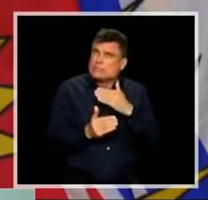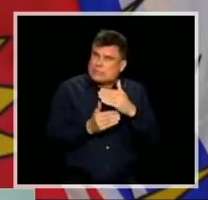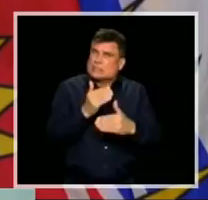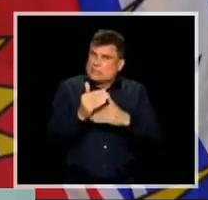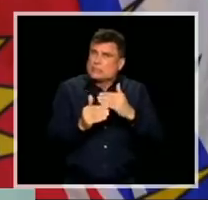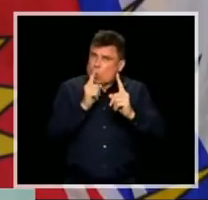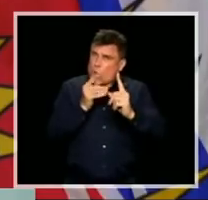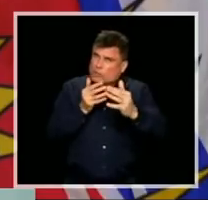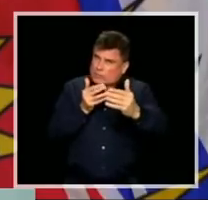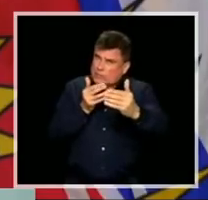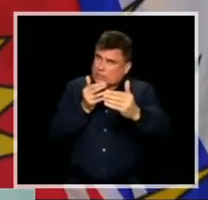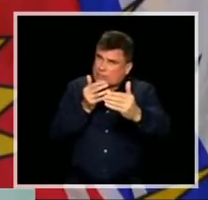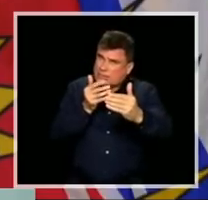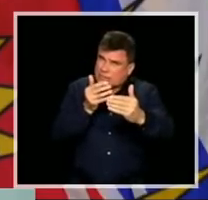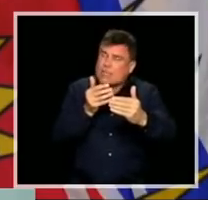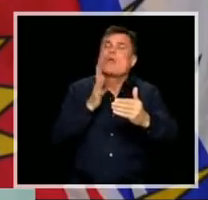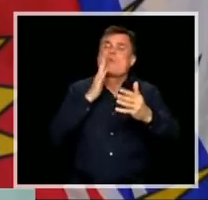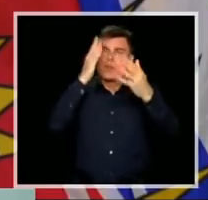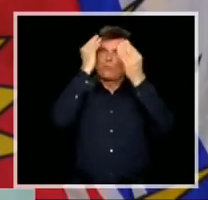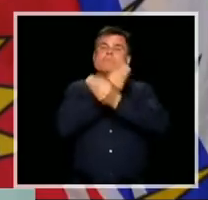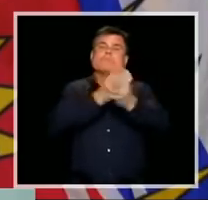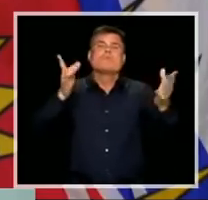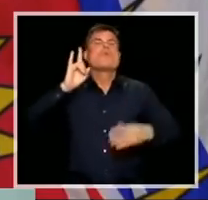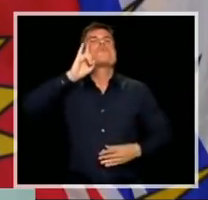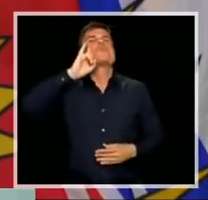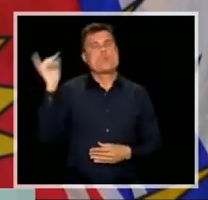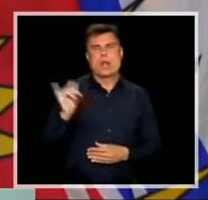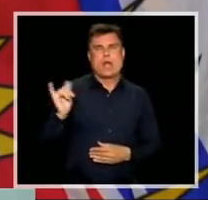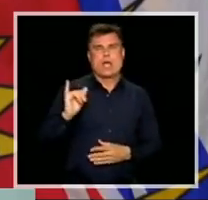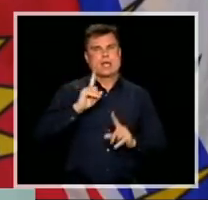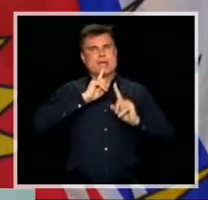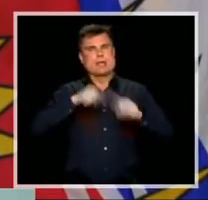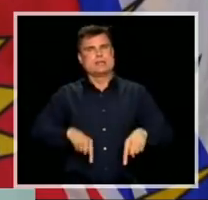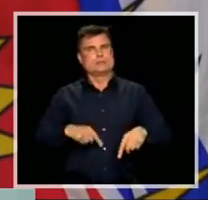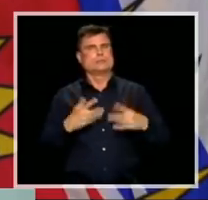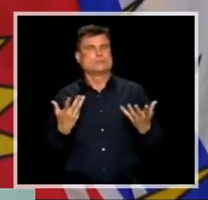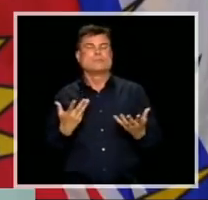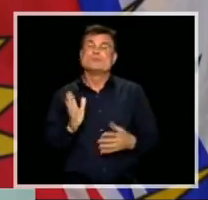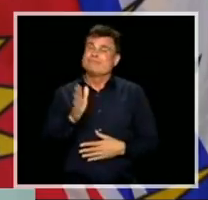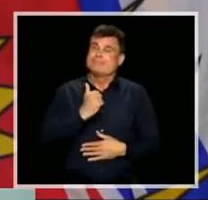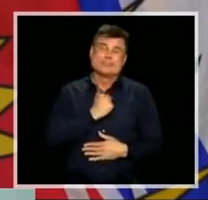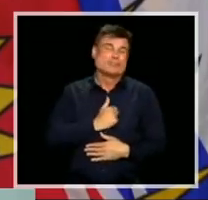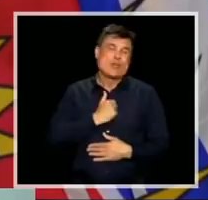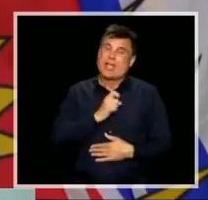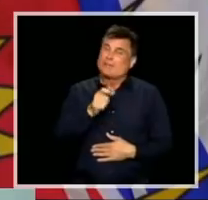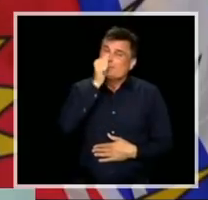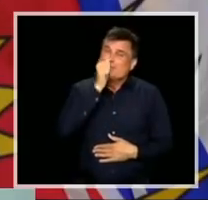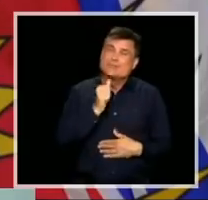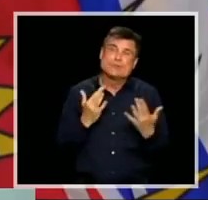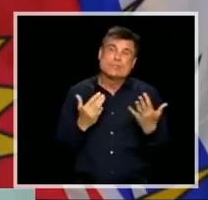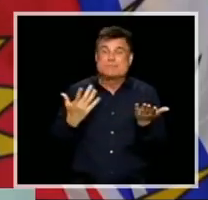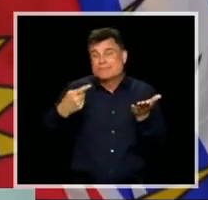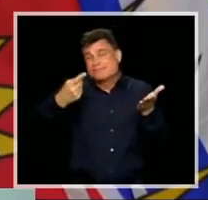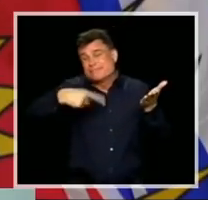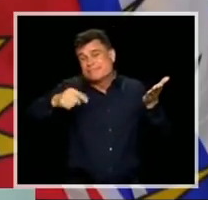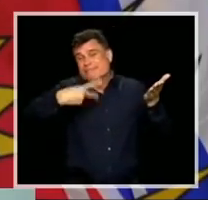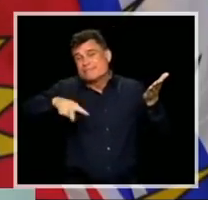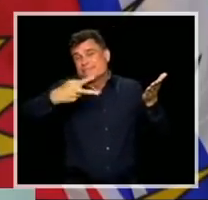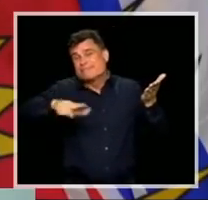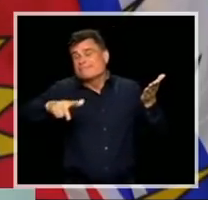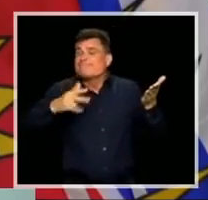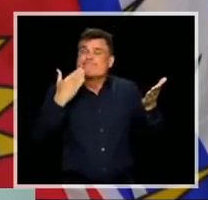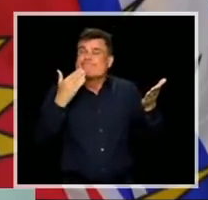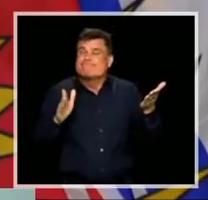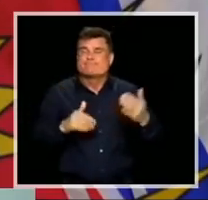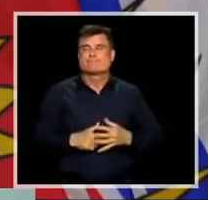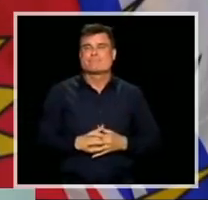what is your concern about more people being on buses? What do you want people to be mindful of? Yeah, so our team has been working